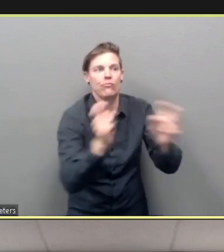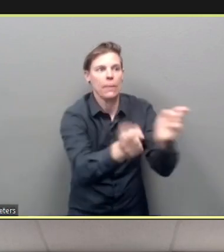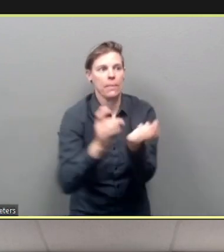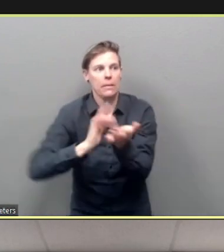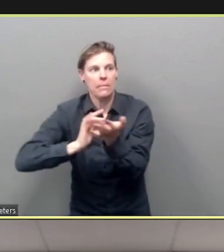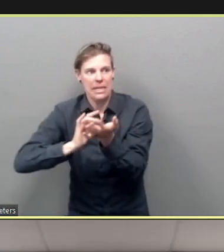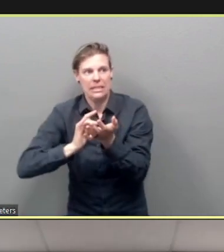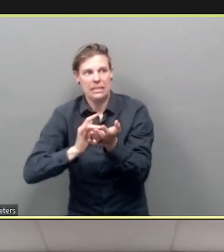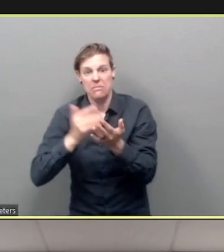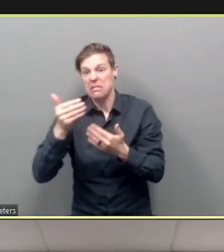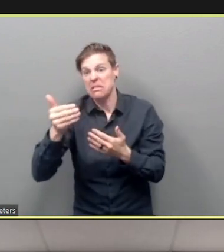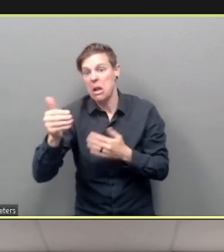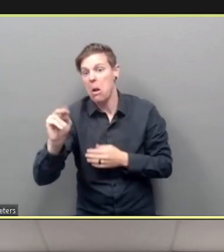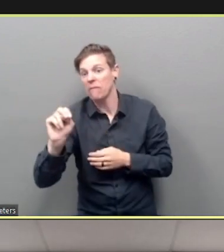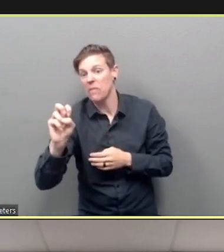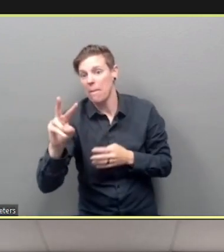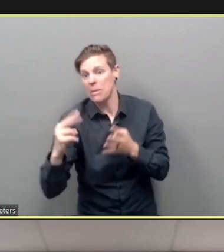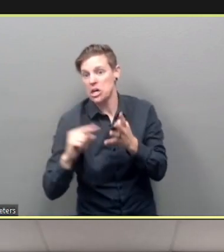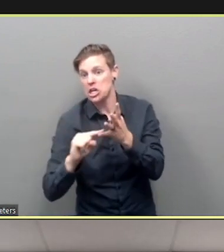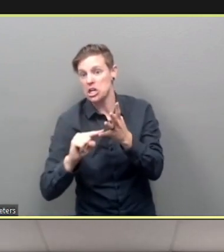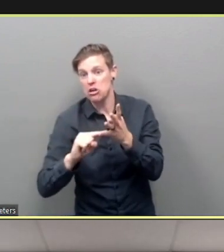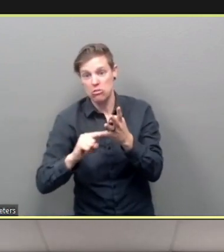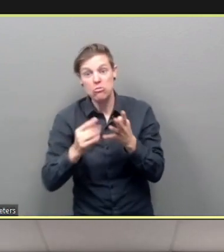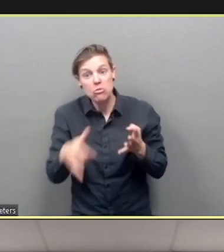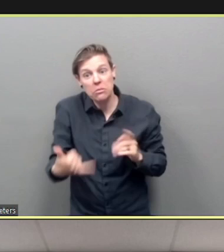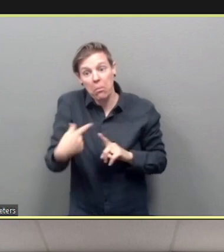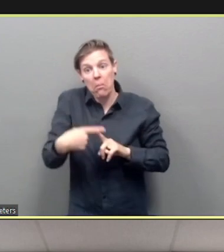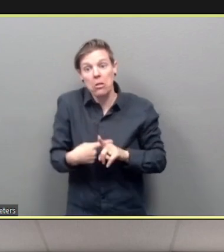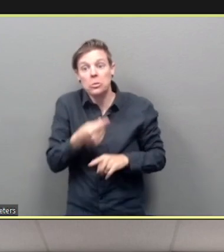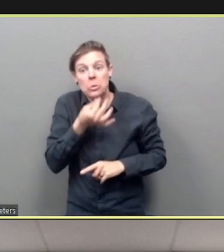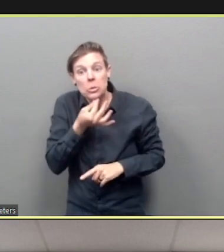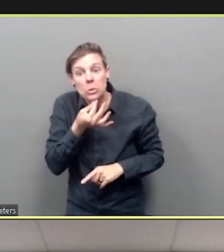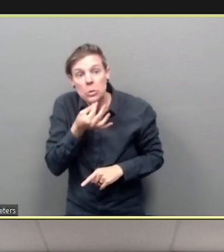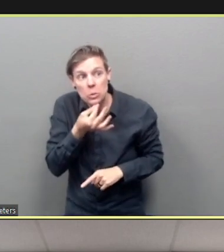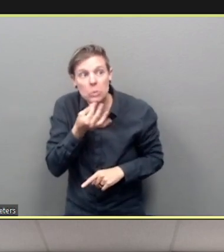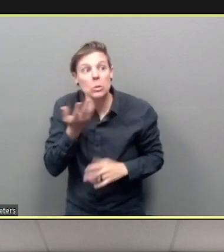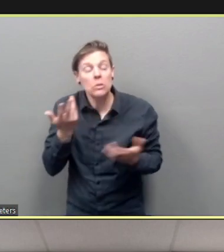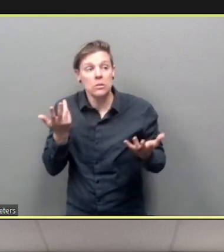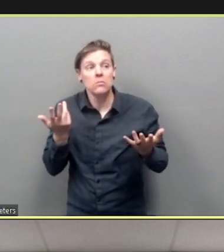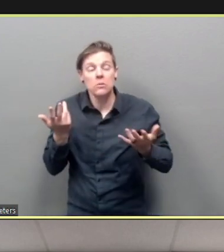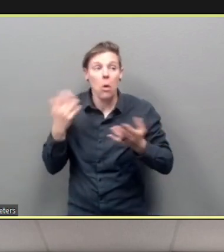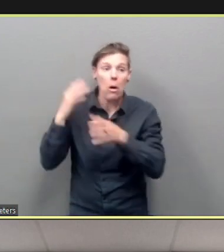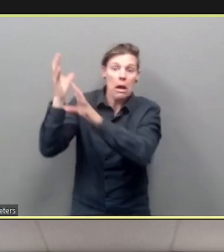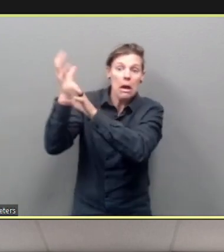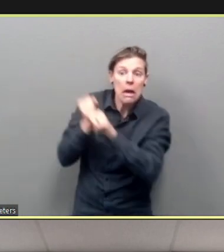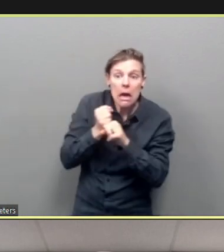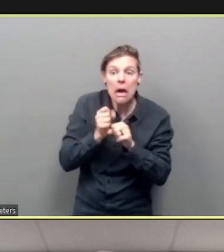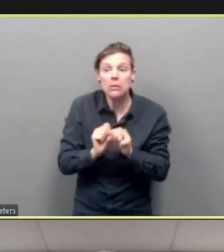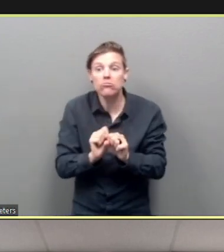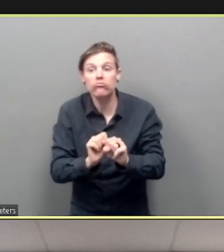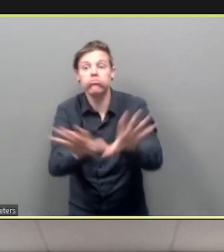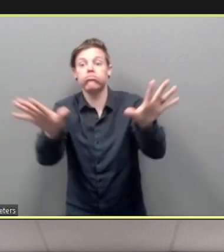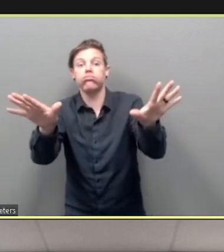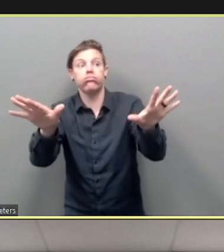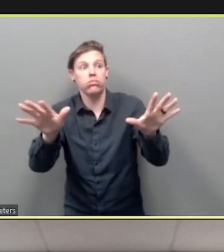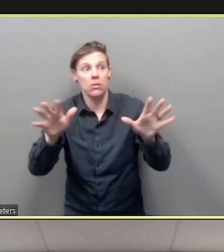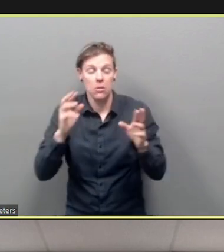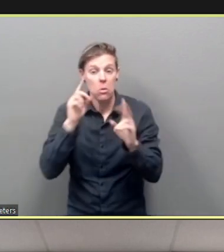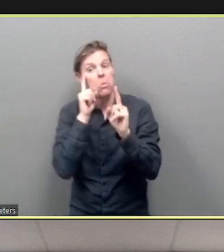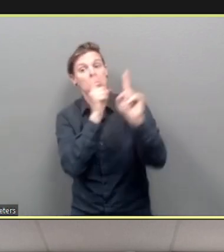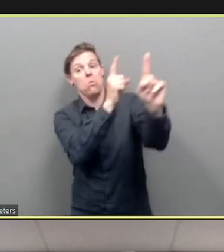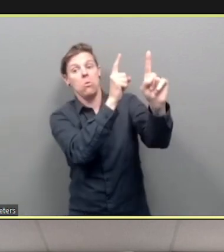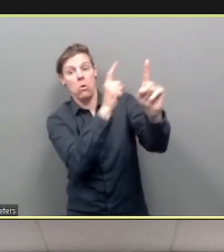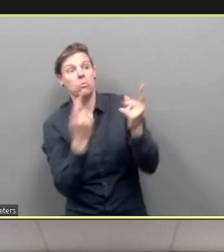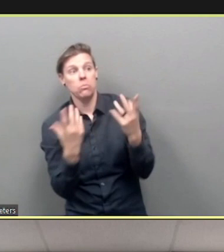We'll see if that timeline holds, but ultimately, this is a drug that if its